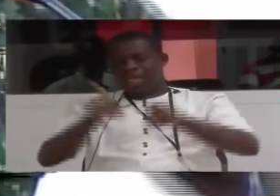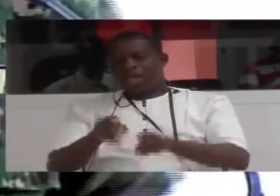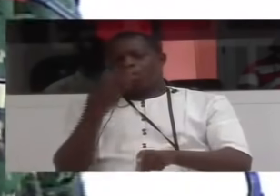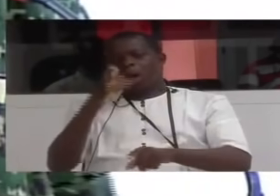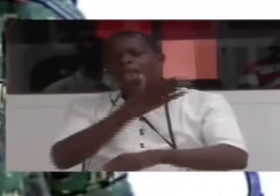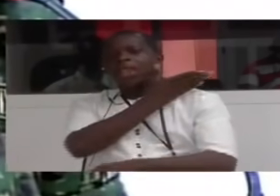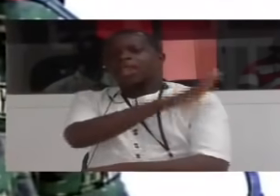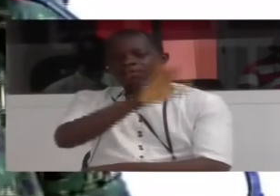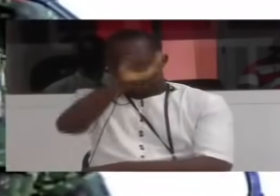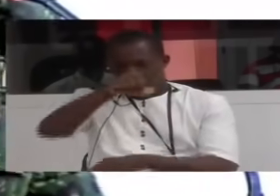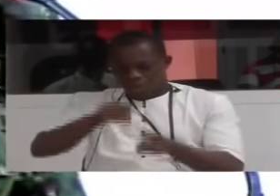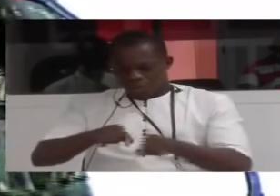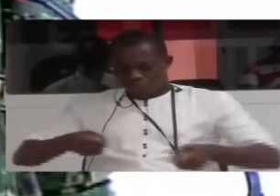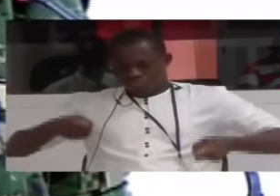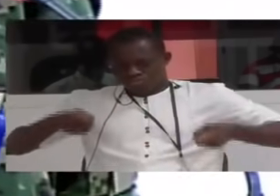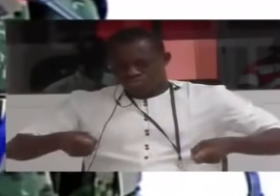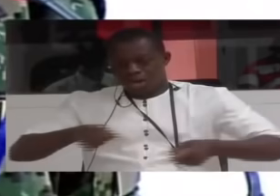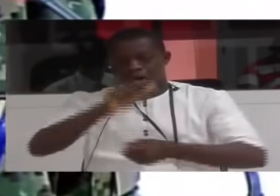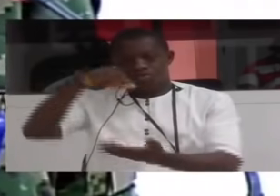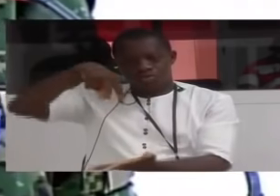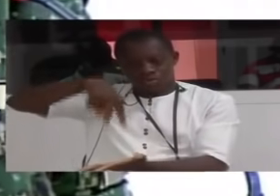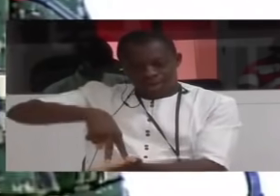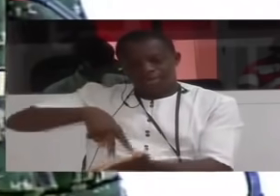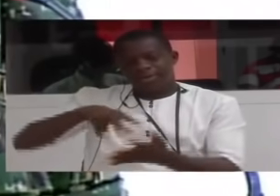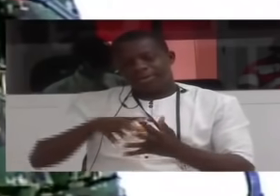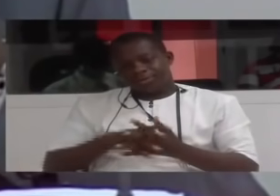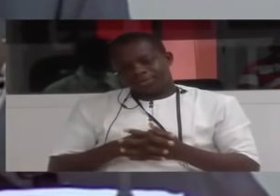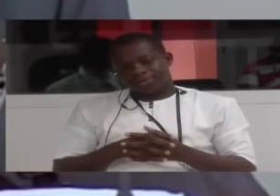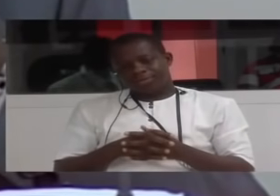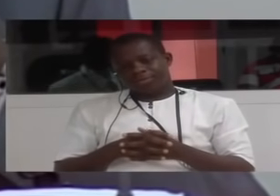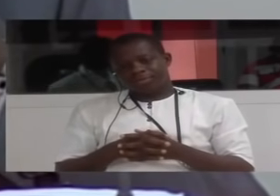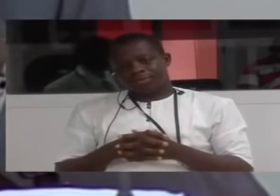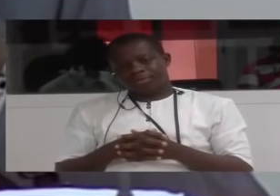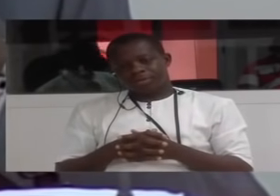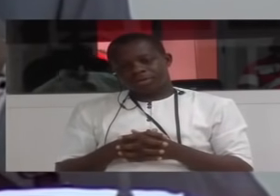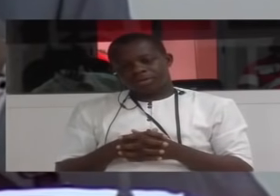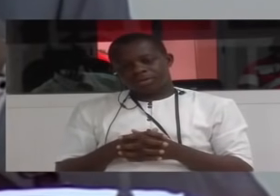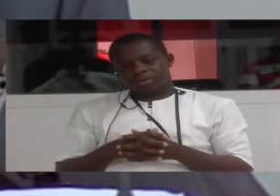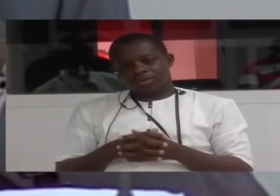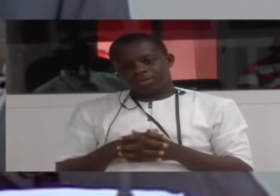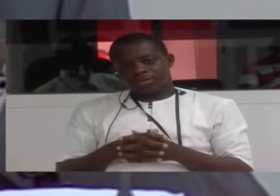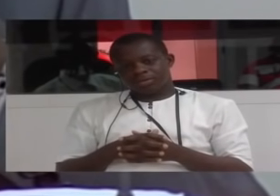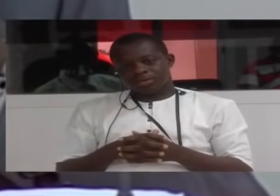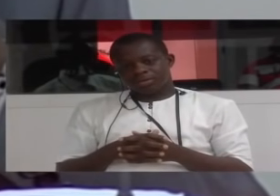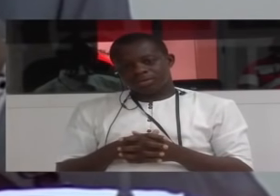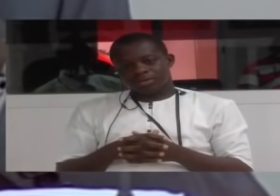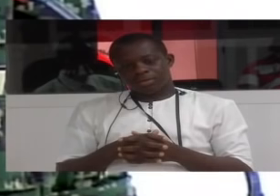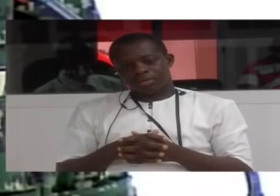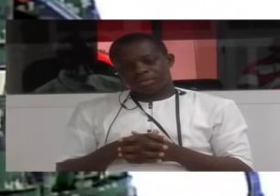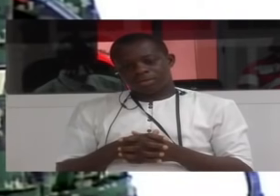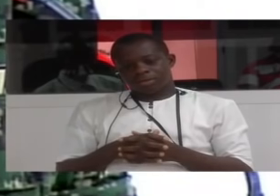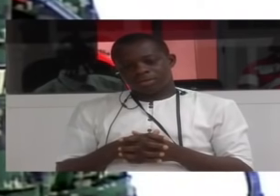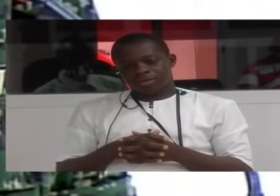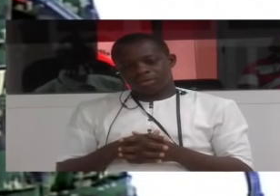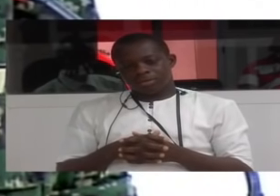banta yi. Until she came face to face with Yaya Jame, and Yaya Jame said to her, let go of the crutches and